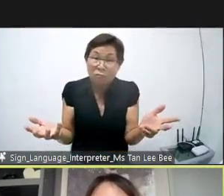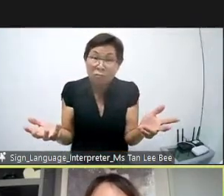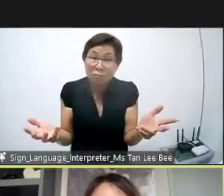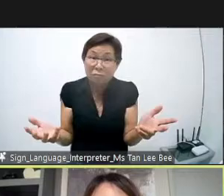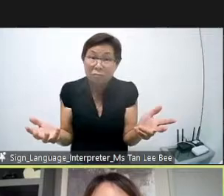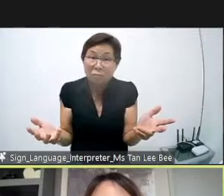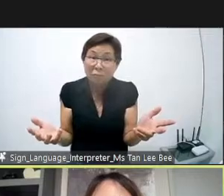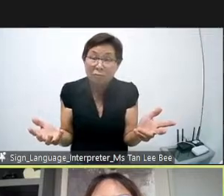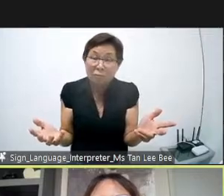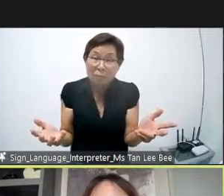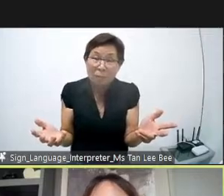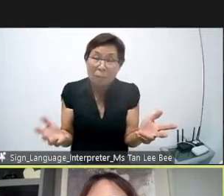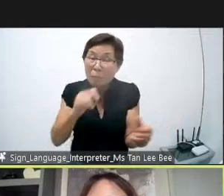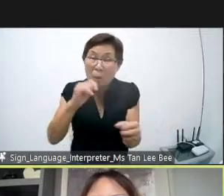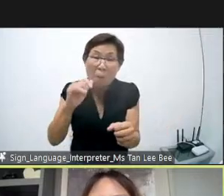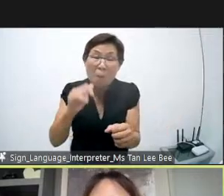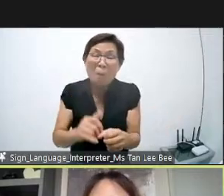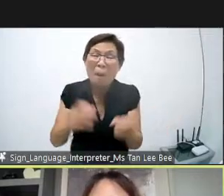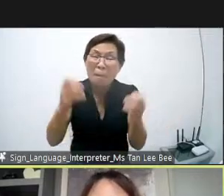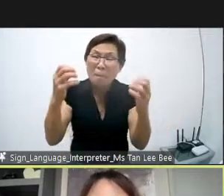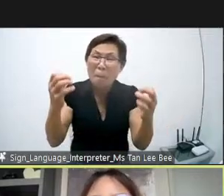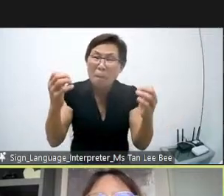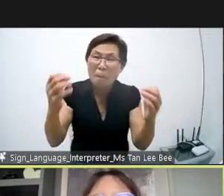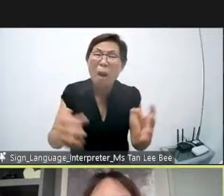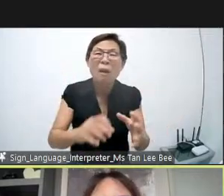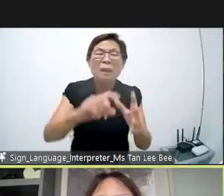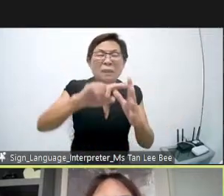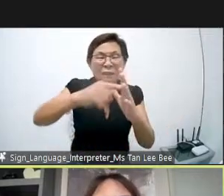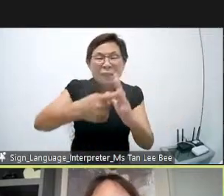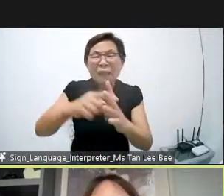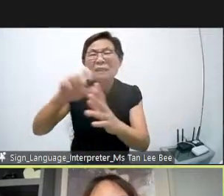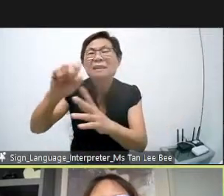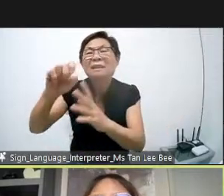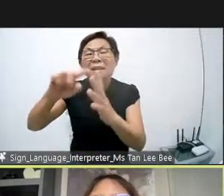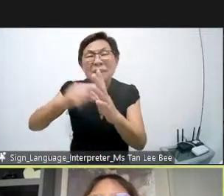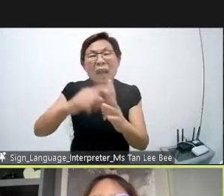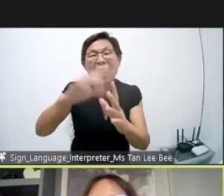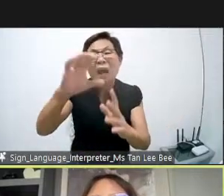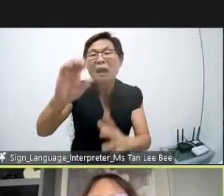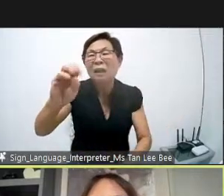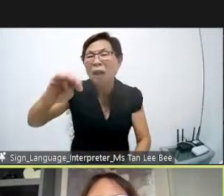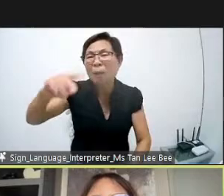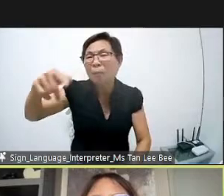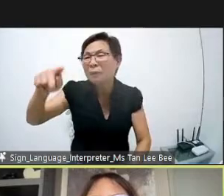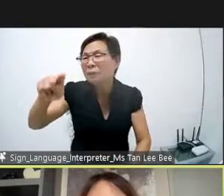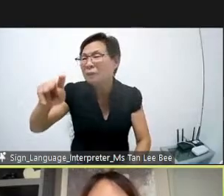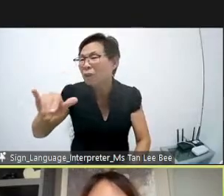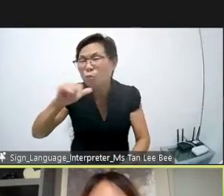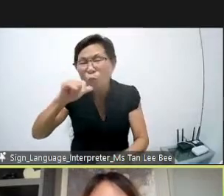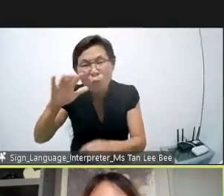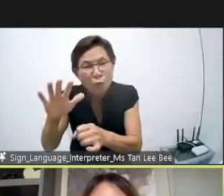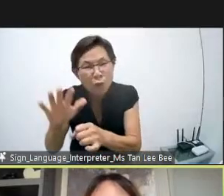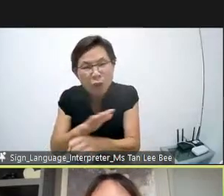therefore, in many startups, they cannot have have enough resource